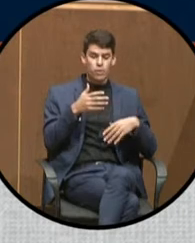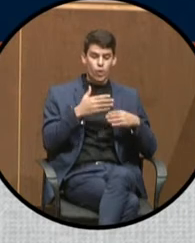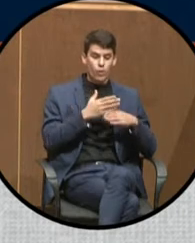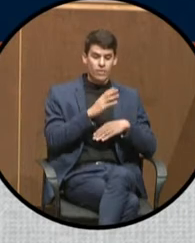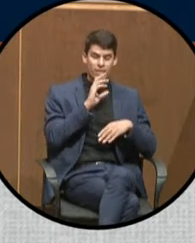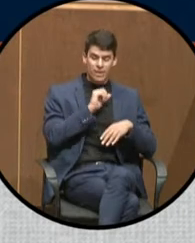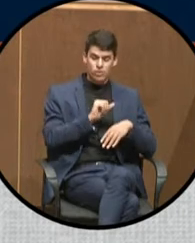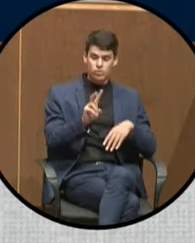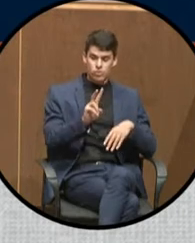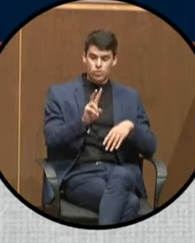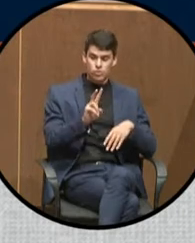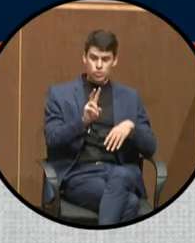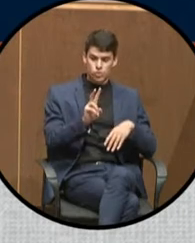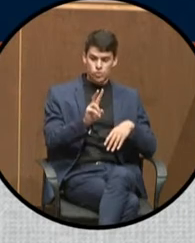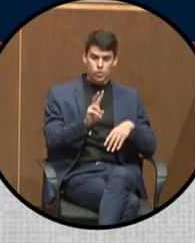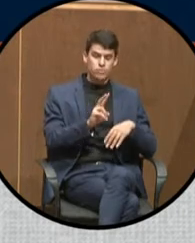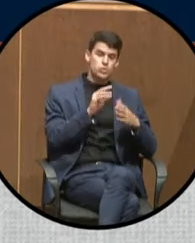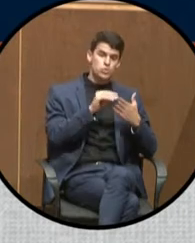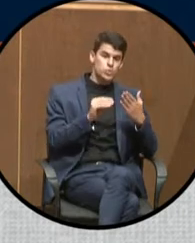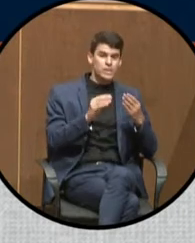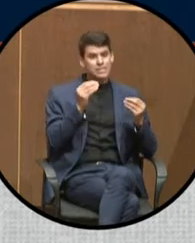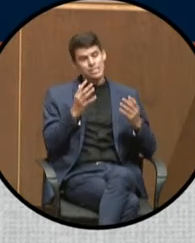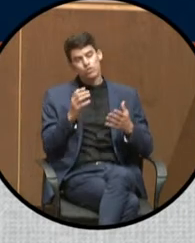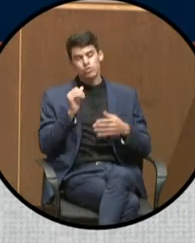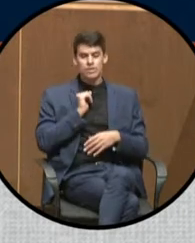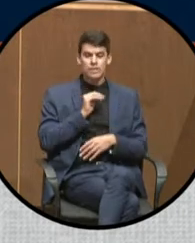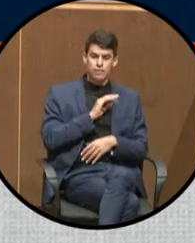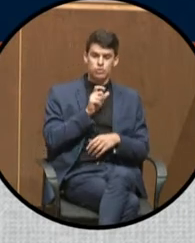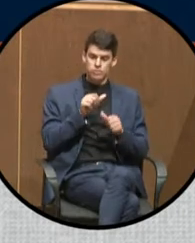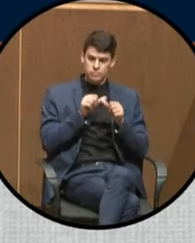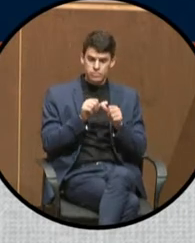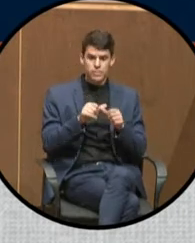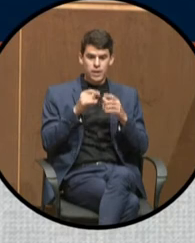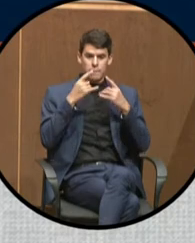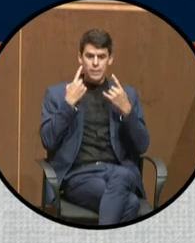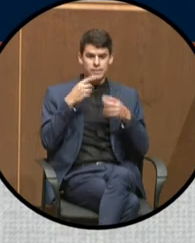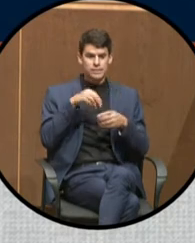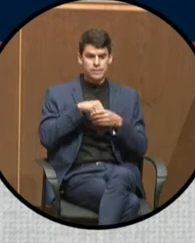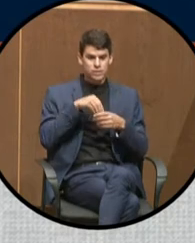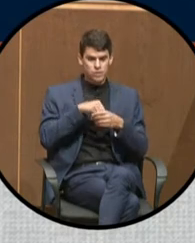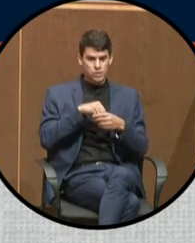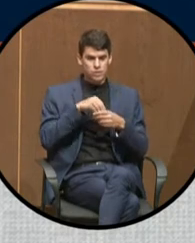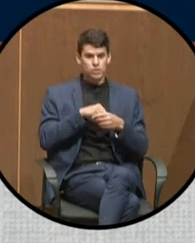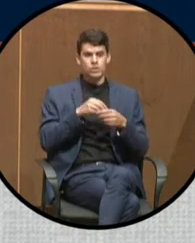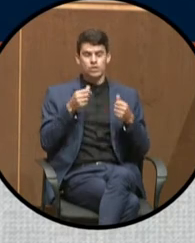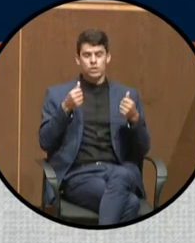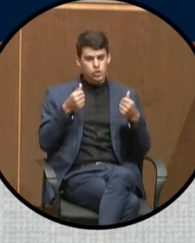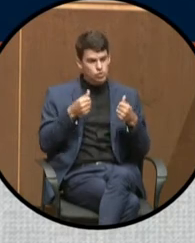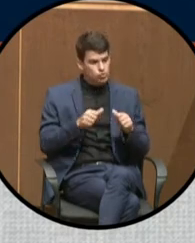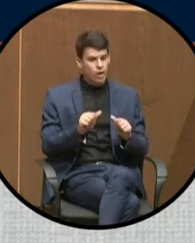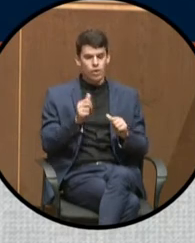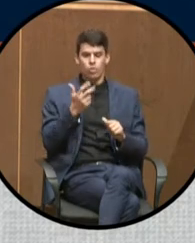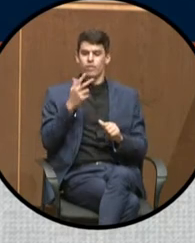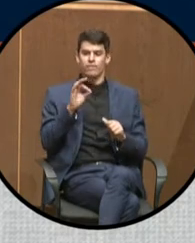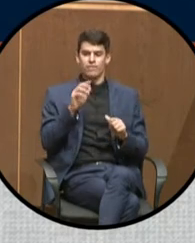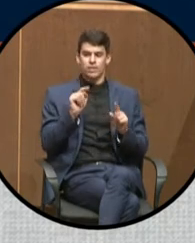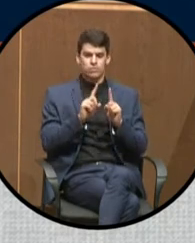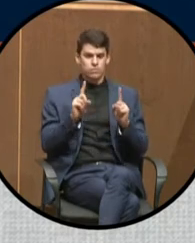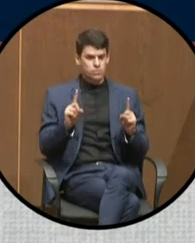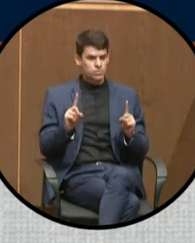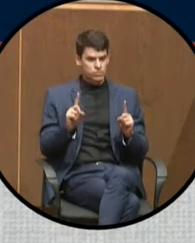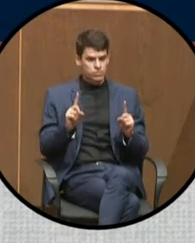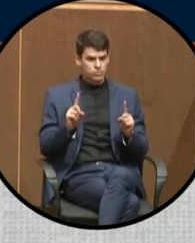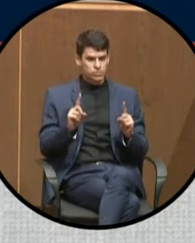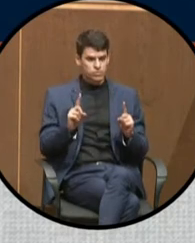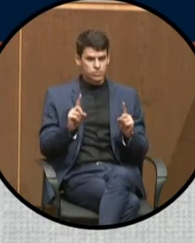vaccinated, i.e. students, teachers, and staff, should continue to wear masks indoors and try to keep 3 feet of distance.